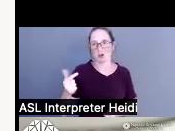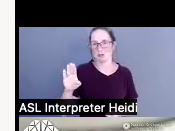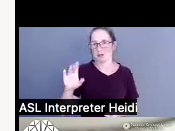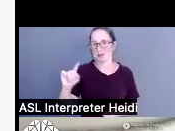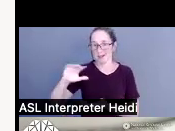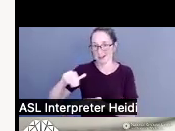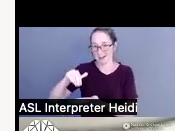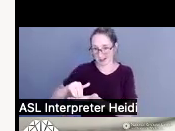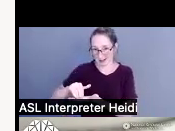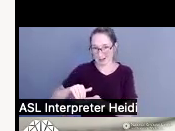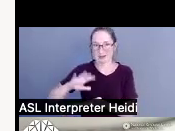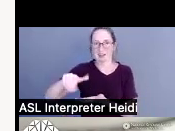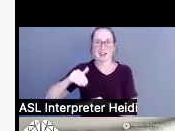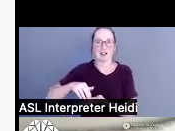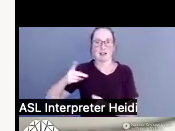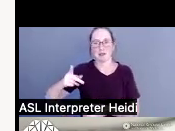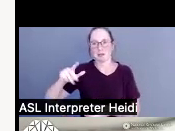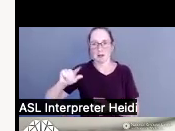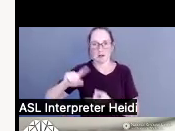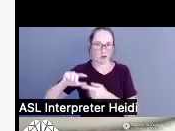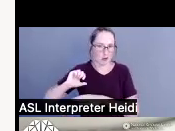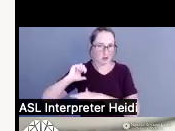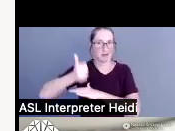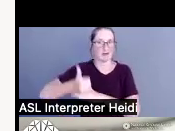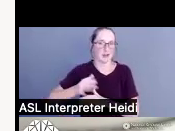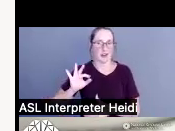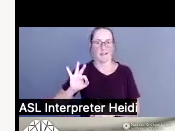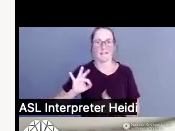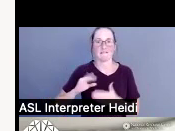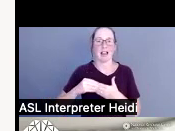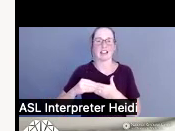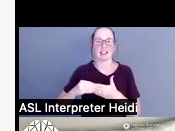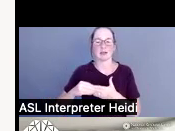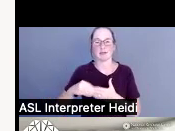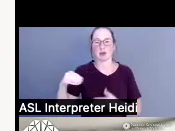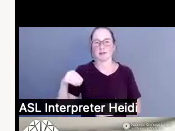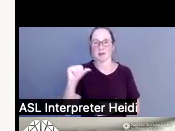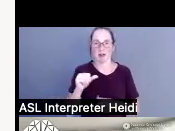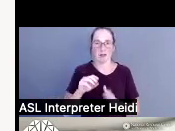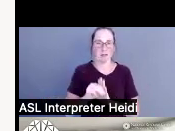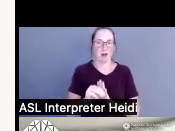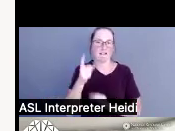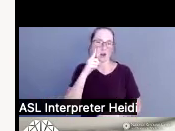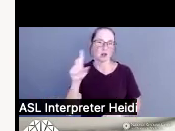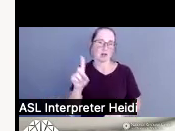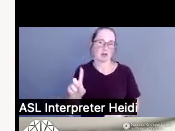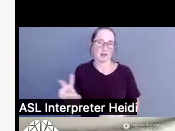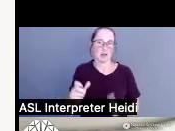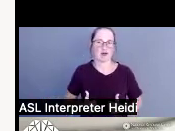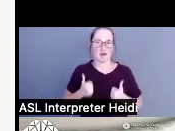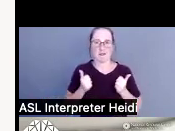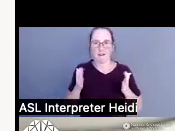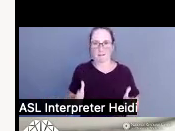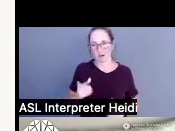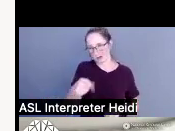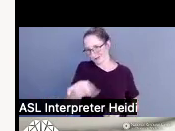Center of Central Pennsylvania to implement the flexible financial assistance model for domestic violence survivors, which